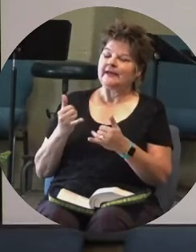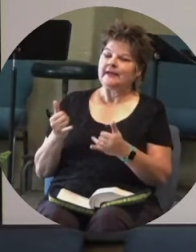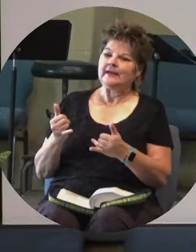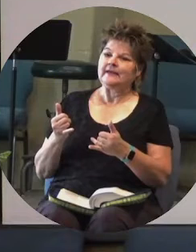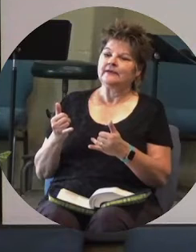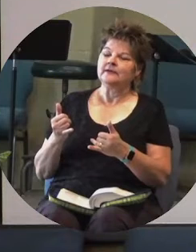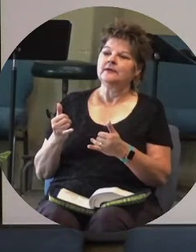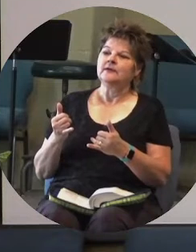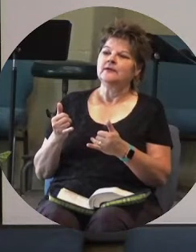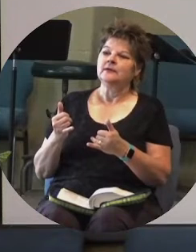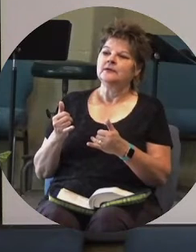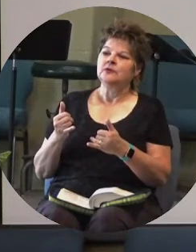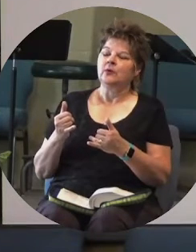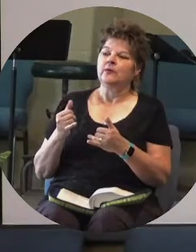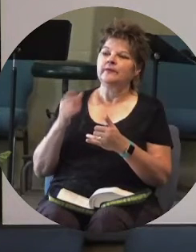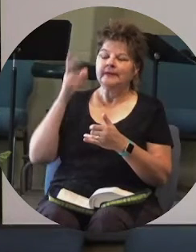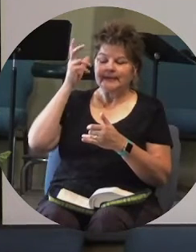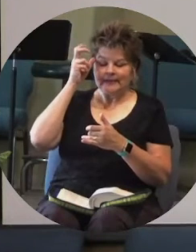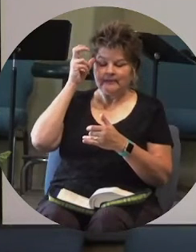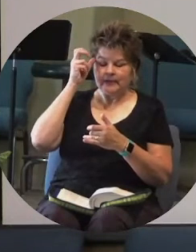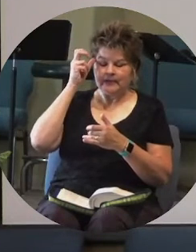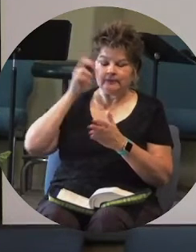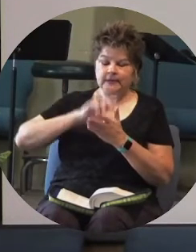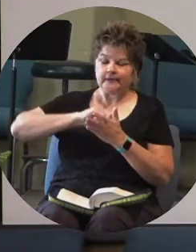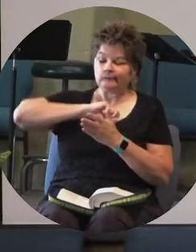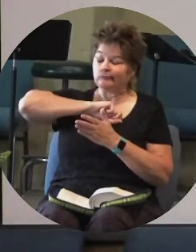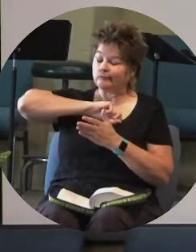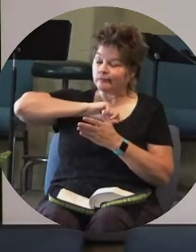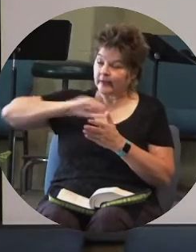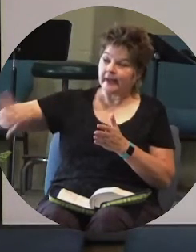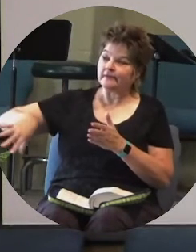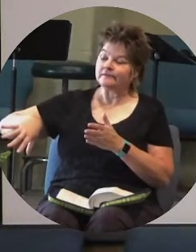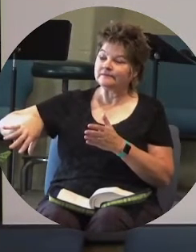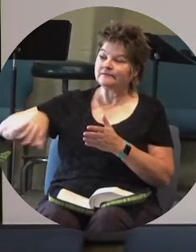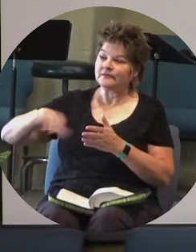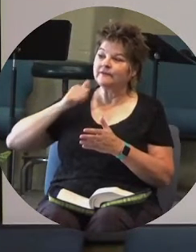the demon out of the girl. Does that make sense?